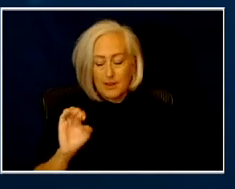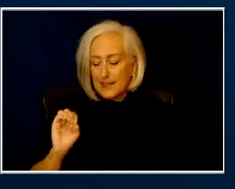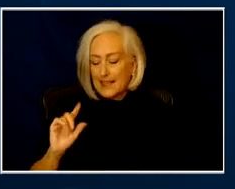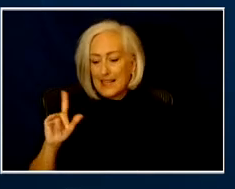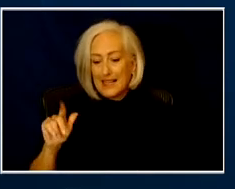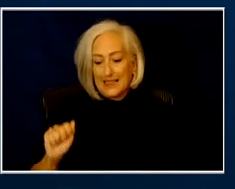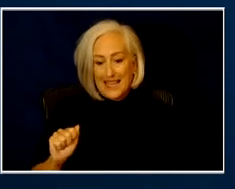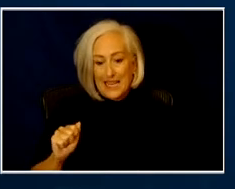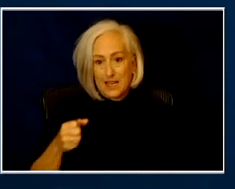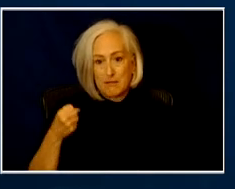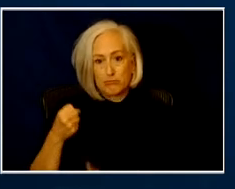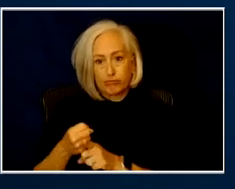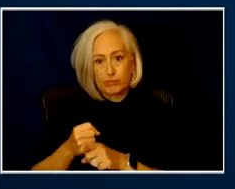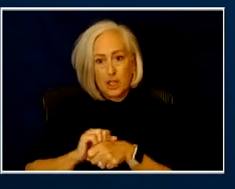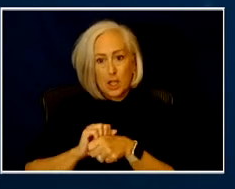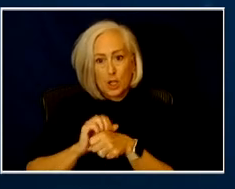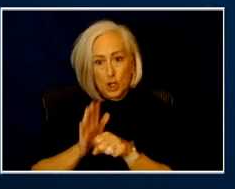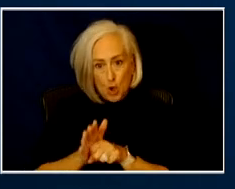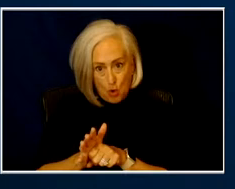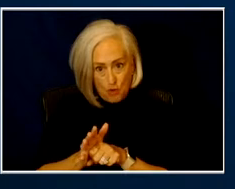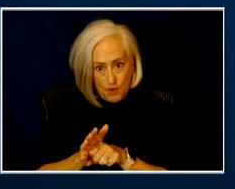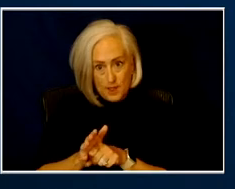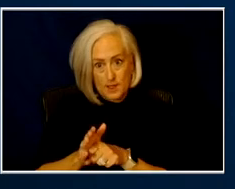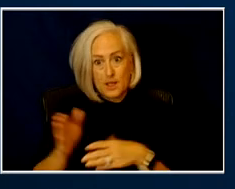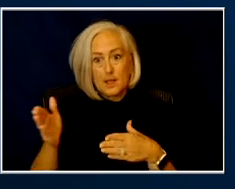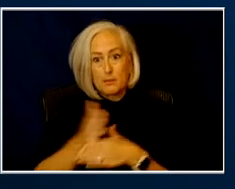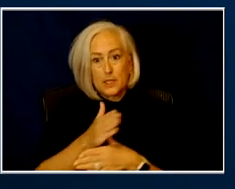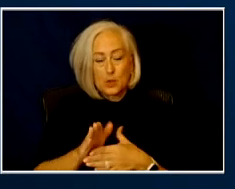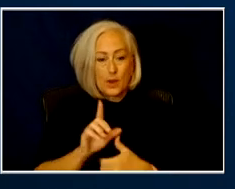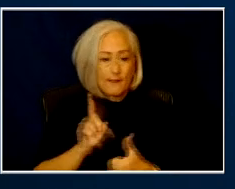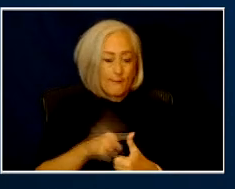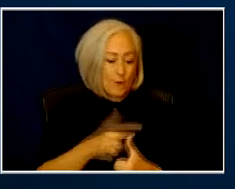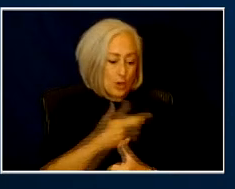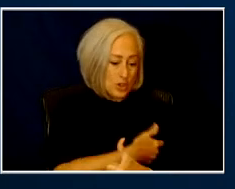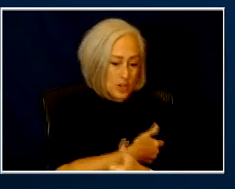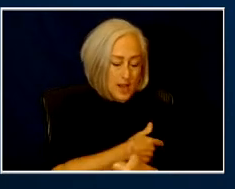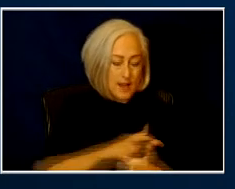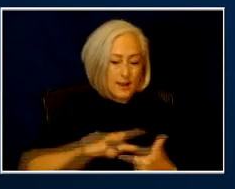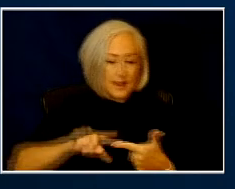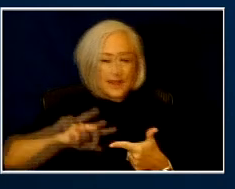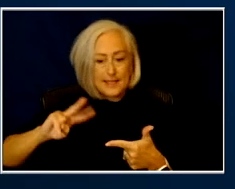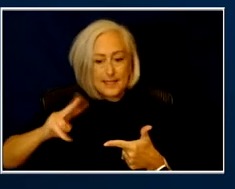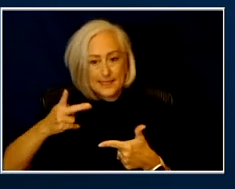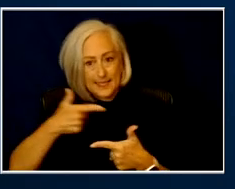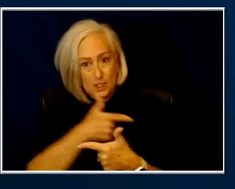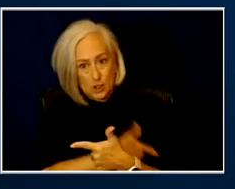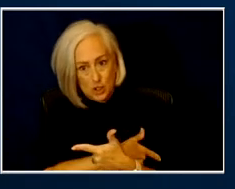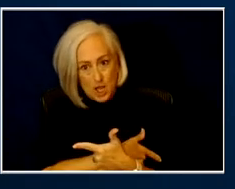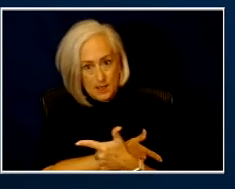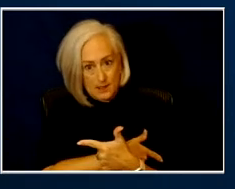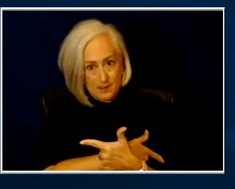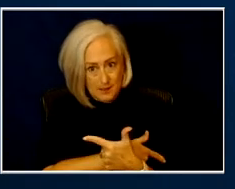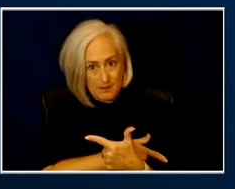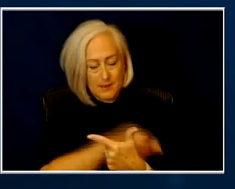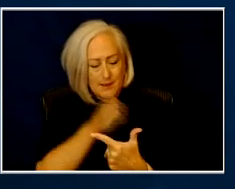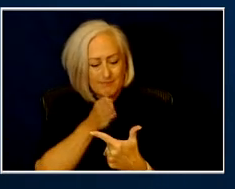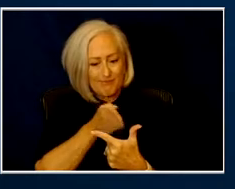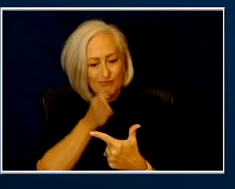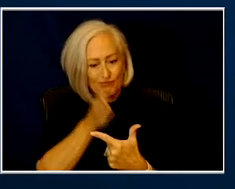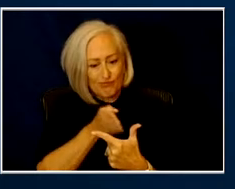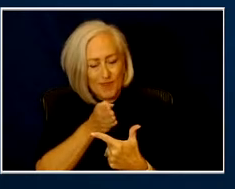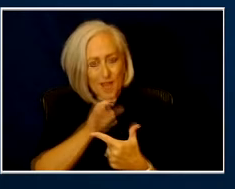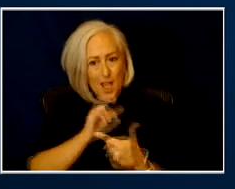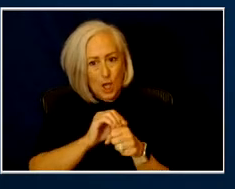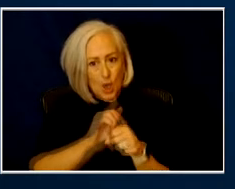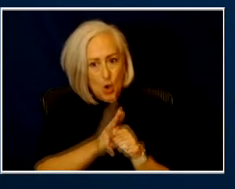covid between her first and second shot this was just a few weeks ago when should she get that second shot I mean do we know is it